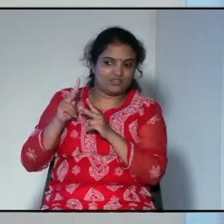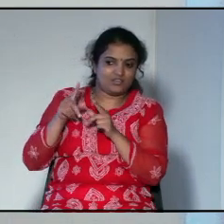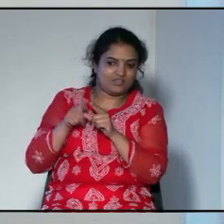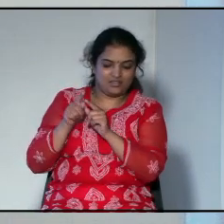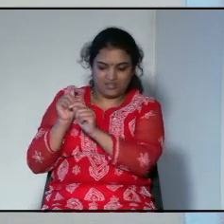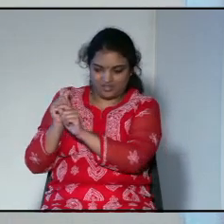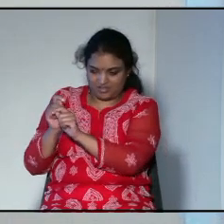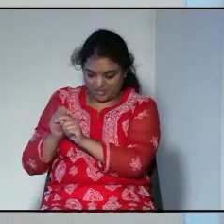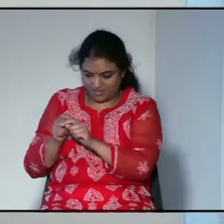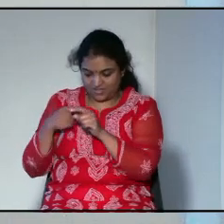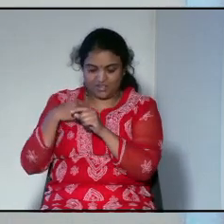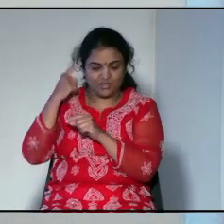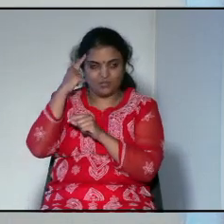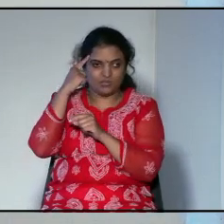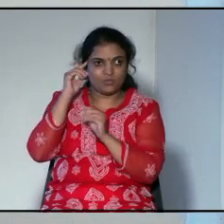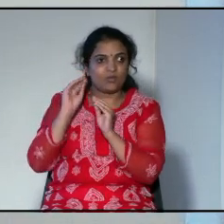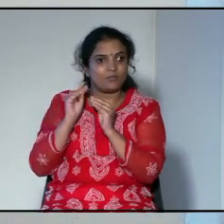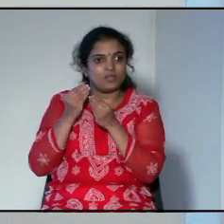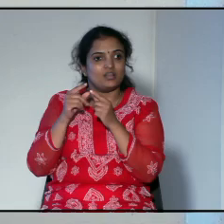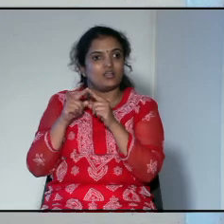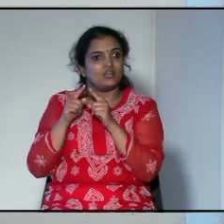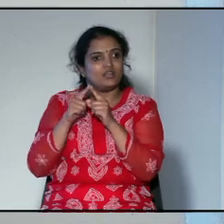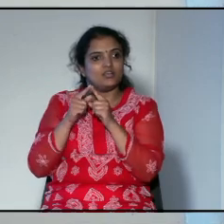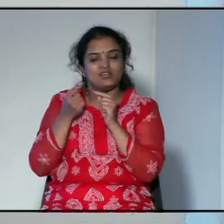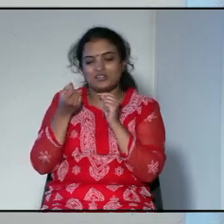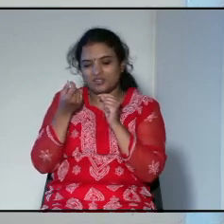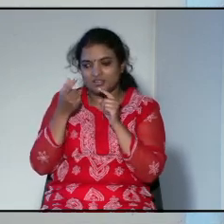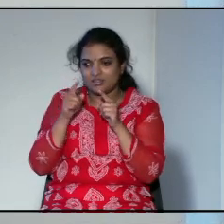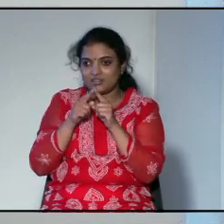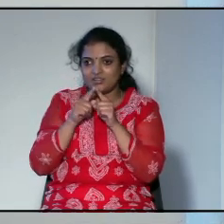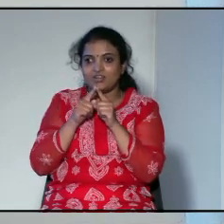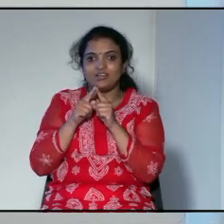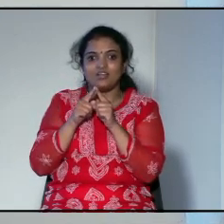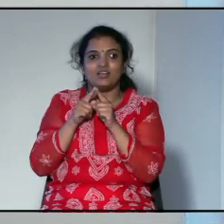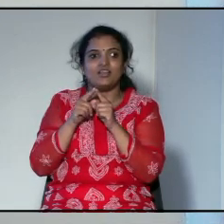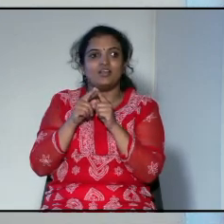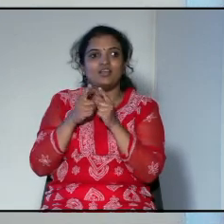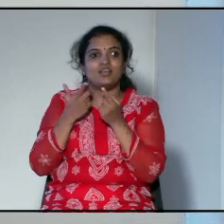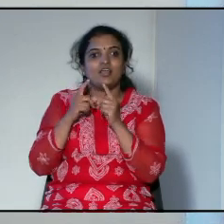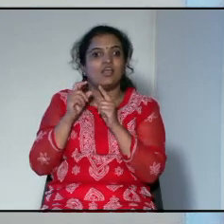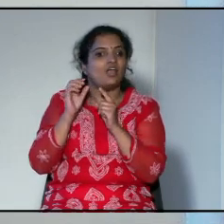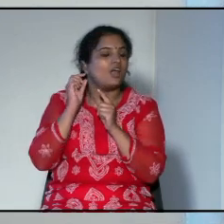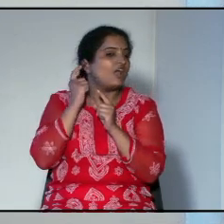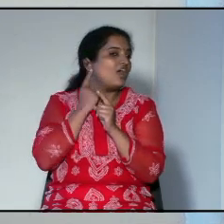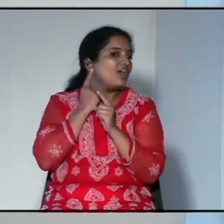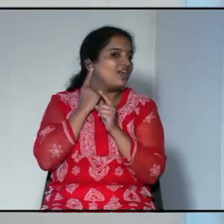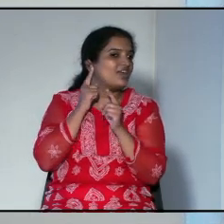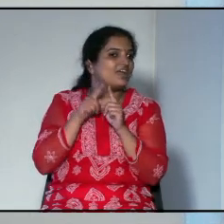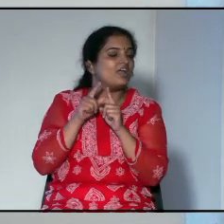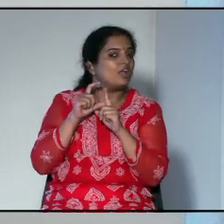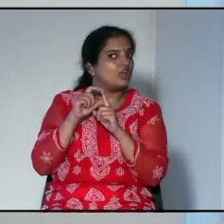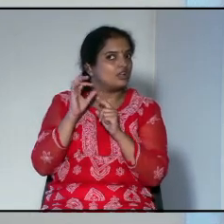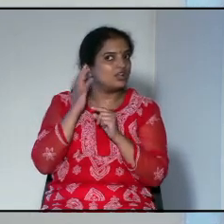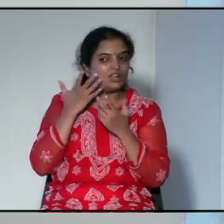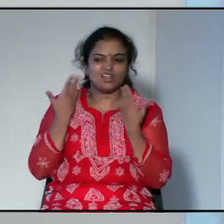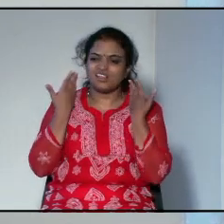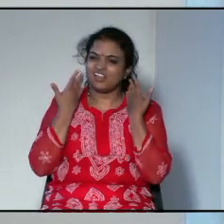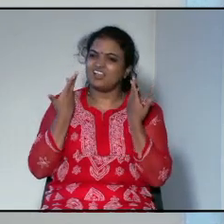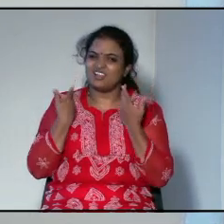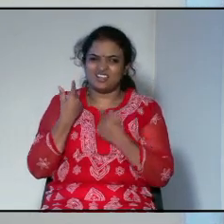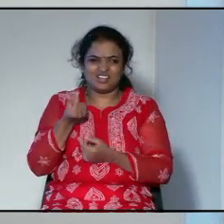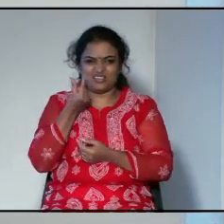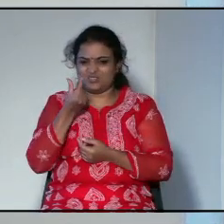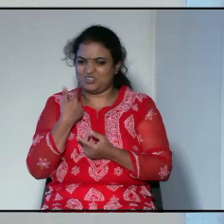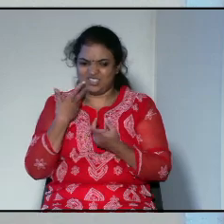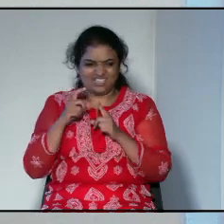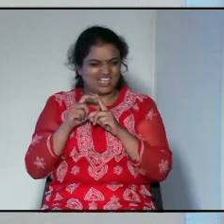sculpture was worth, which translated into a small pair of diamond earrings. She said, what am I going to do with this? This is